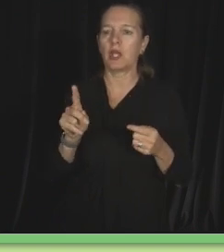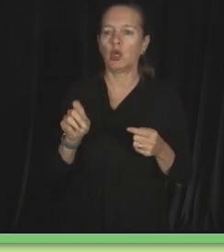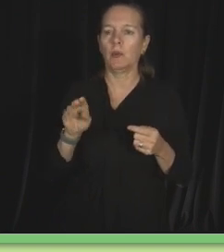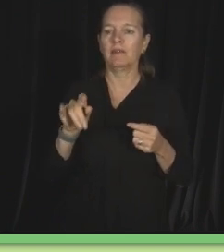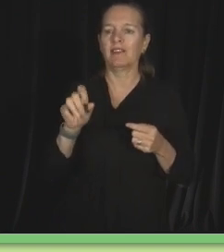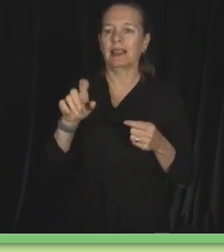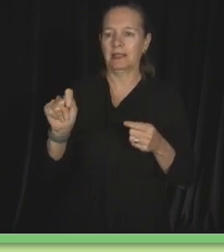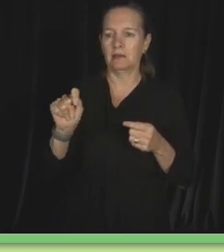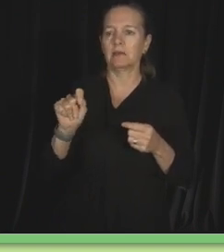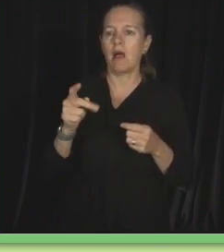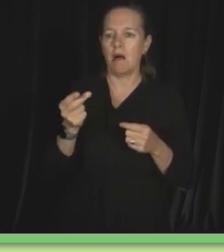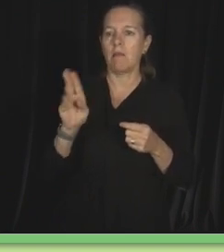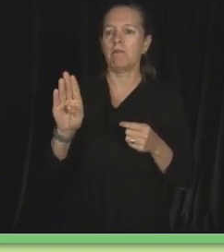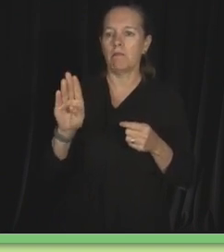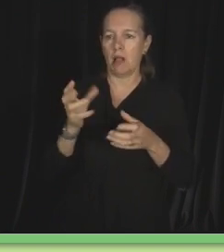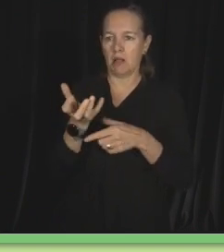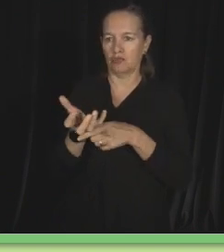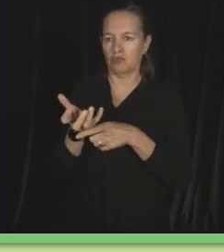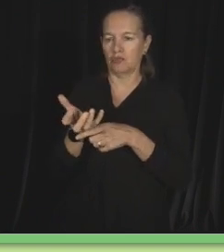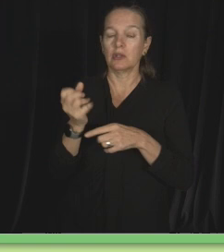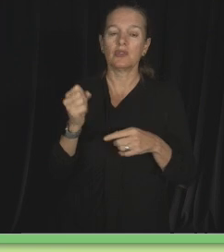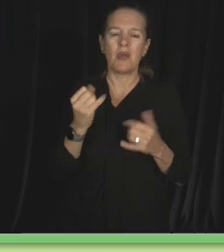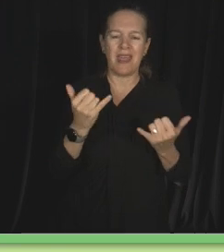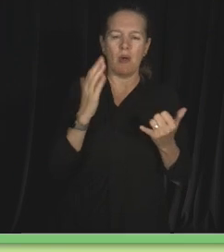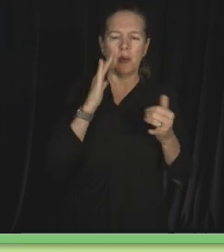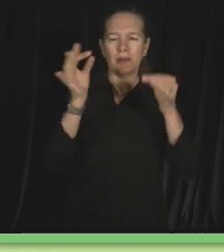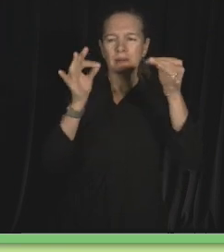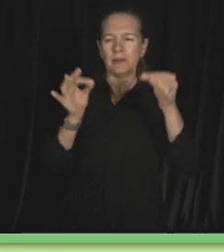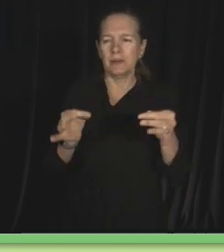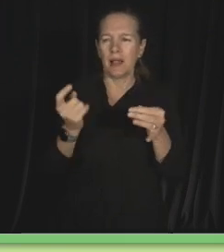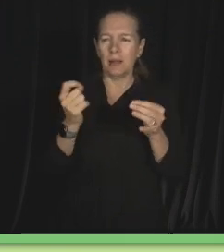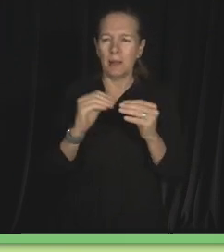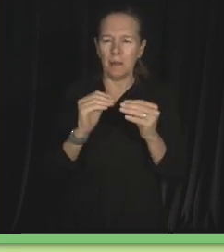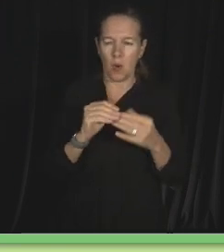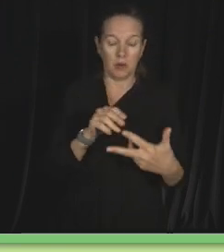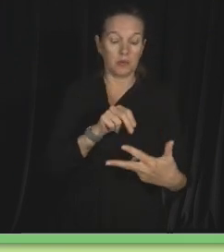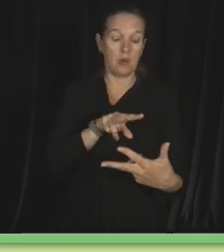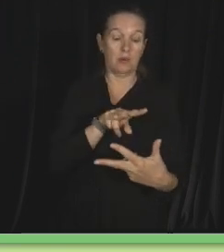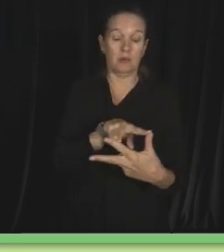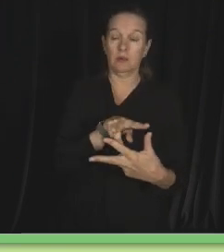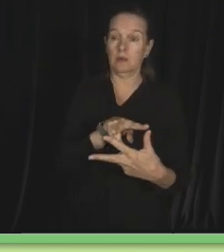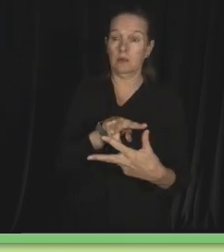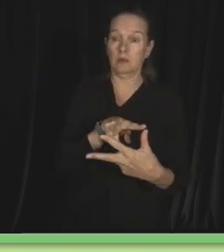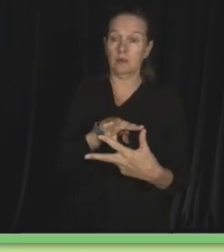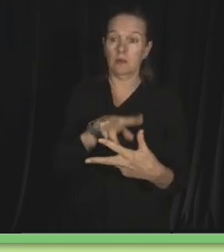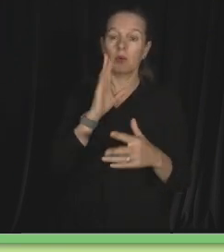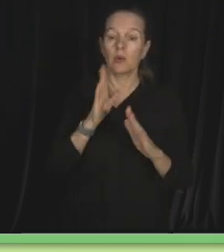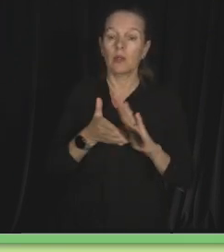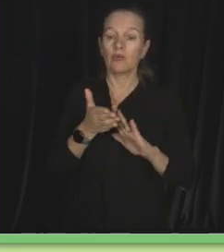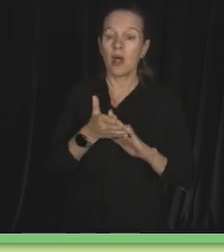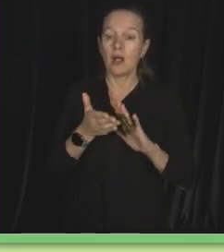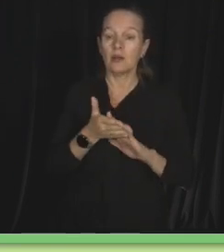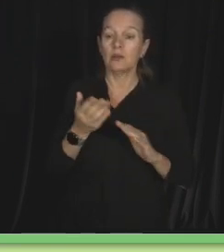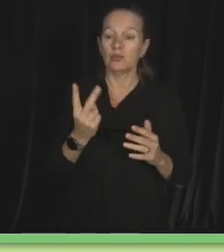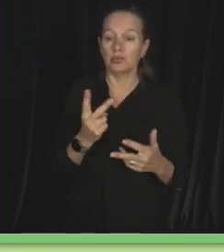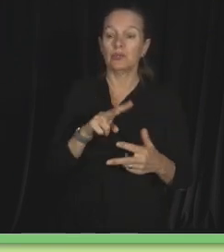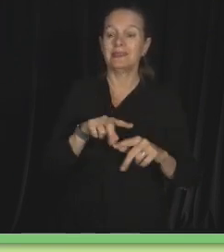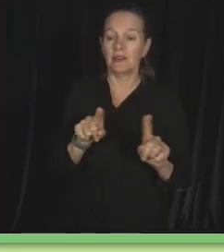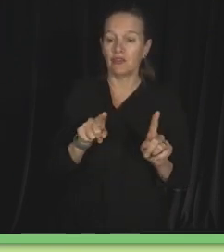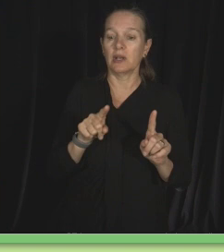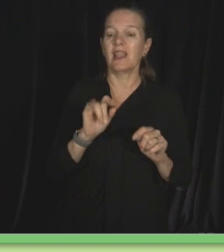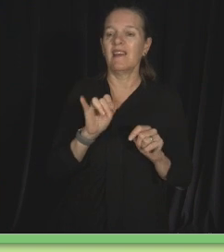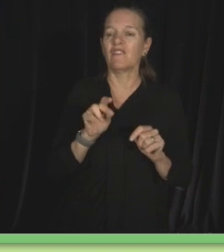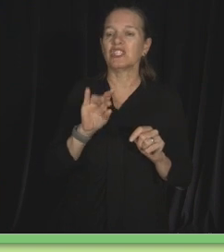cluster. Let me break it down a bit more for you. The first 2, we're going to be running 2 different